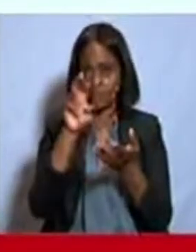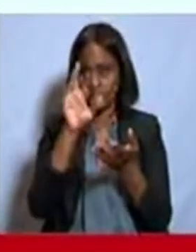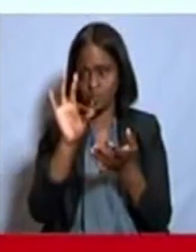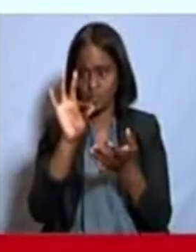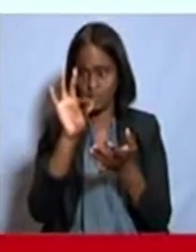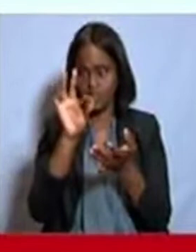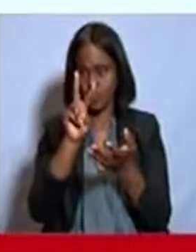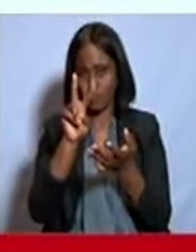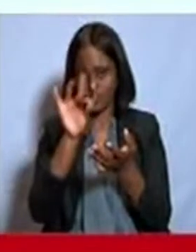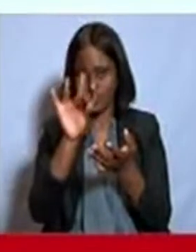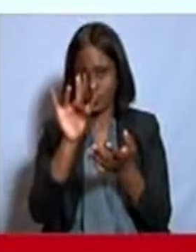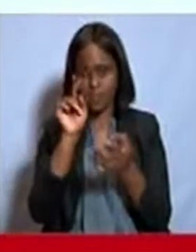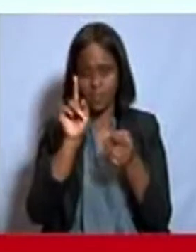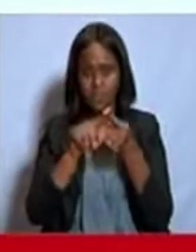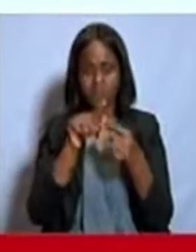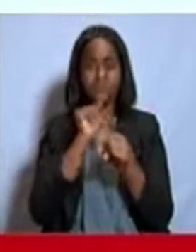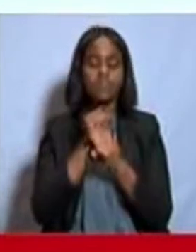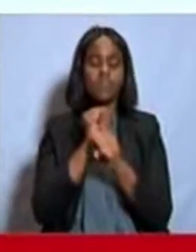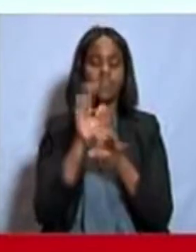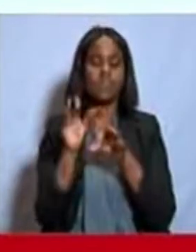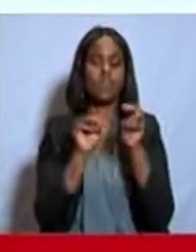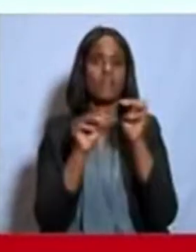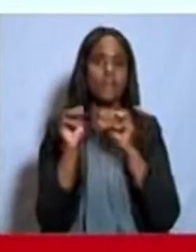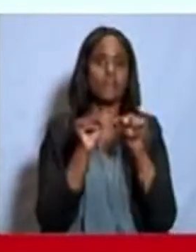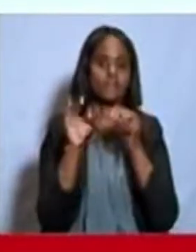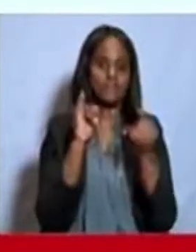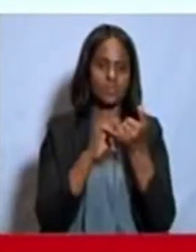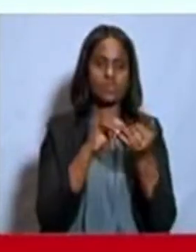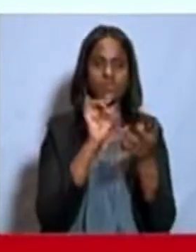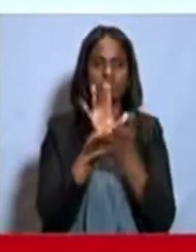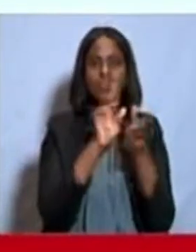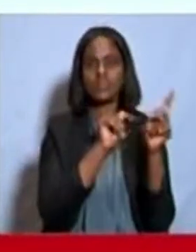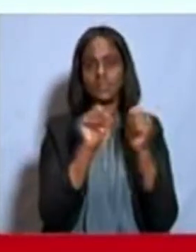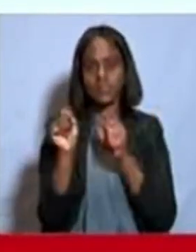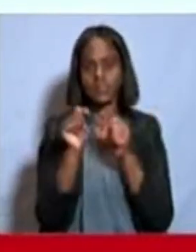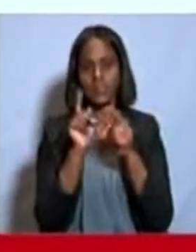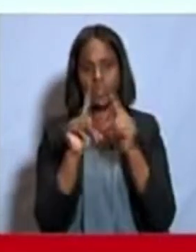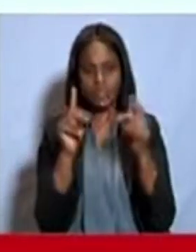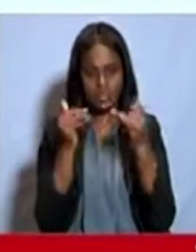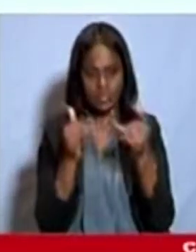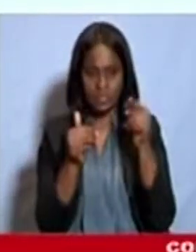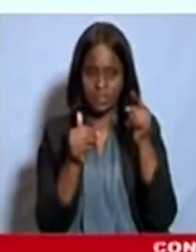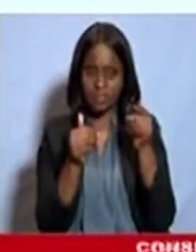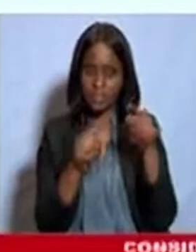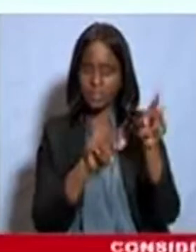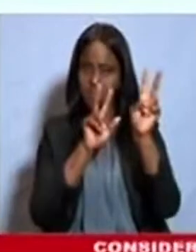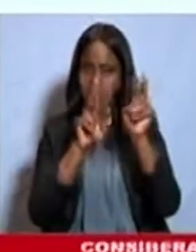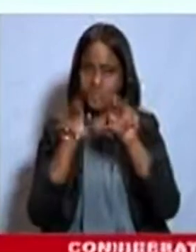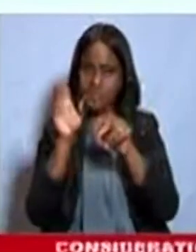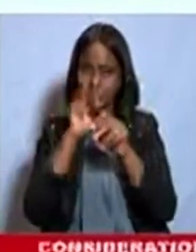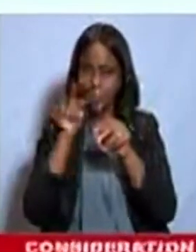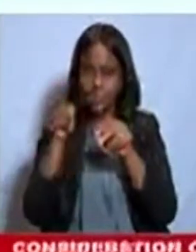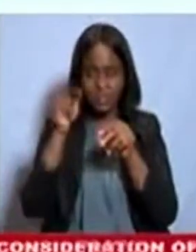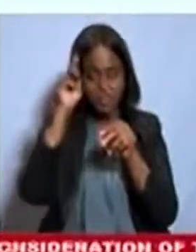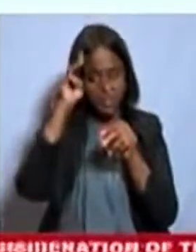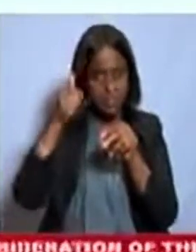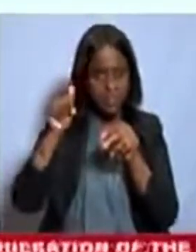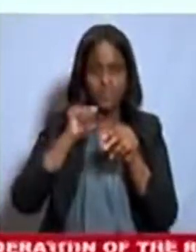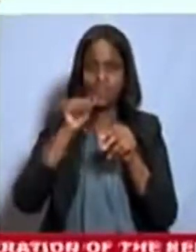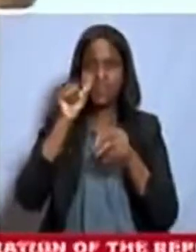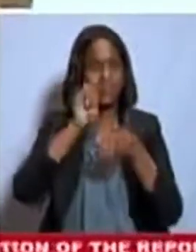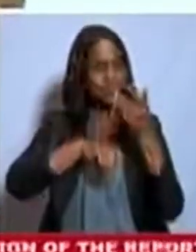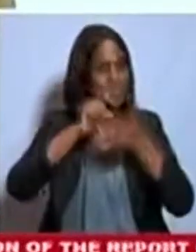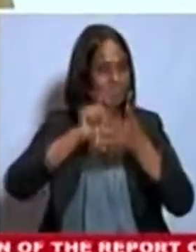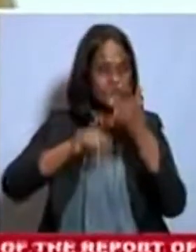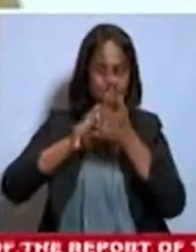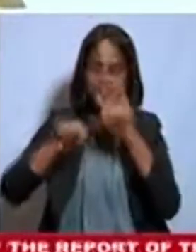12,422,228 to contractual workers managing the social cash transfer. However, it was observed that the Ministry did not deduct